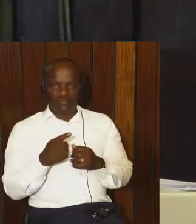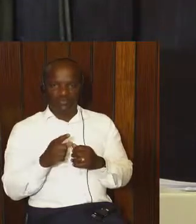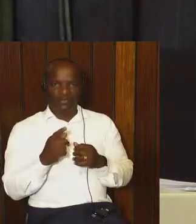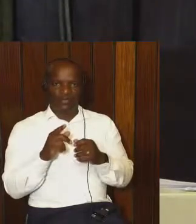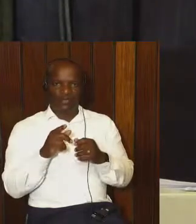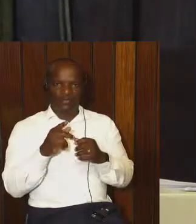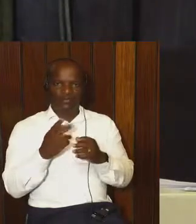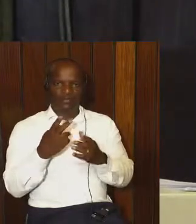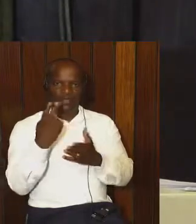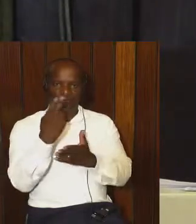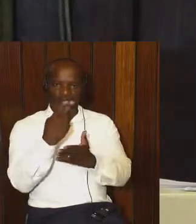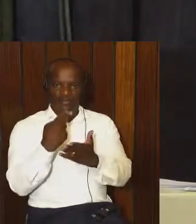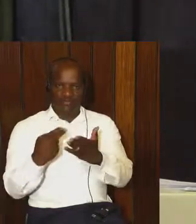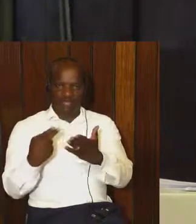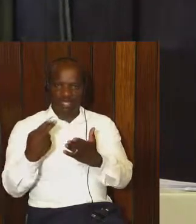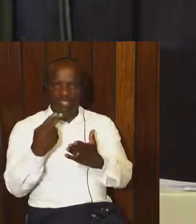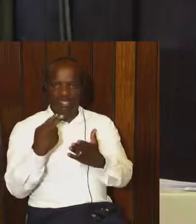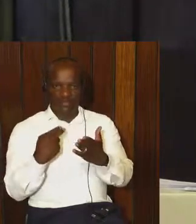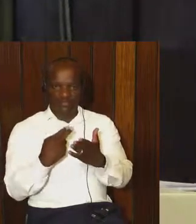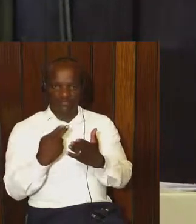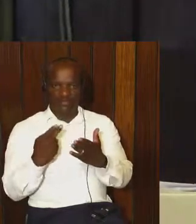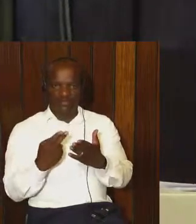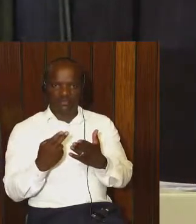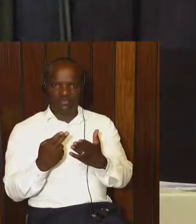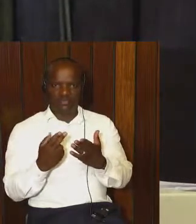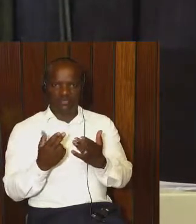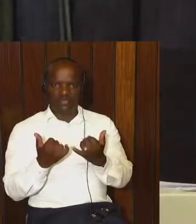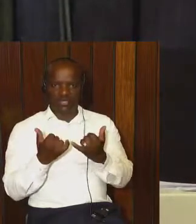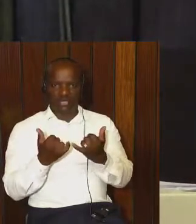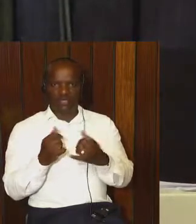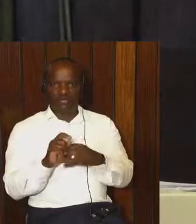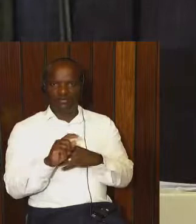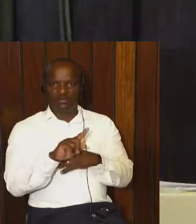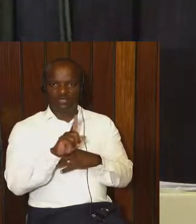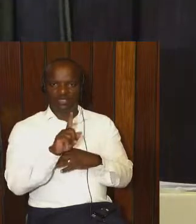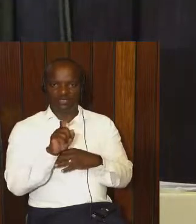design. So now my question would be,